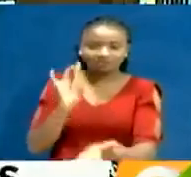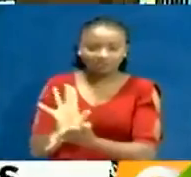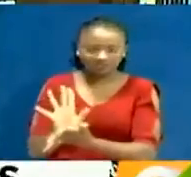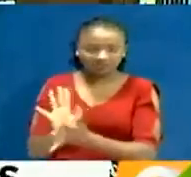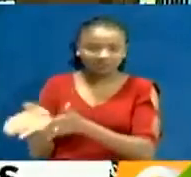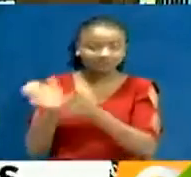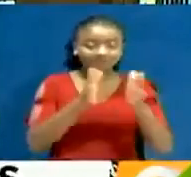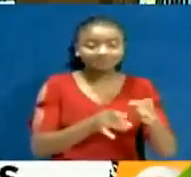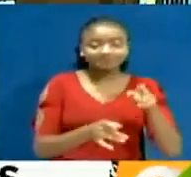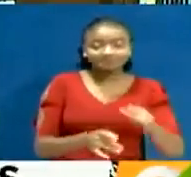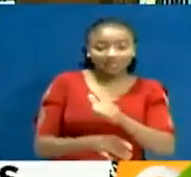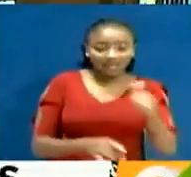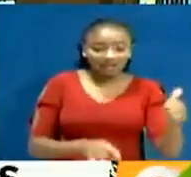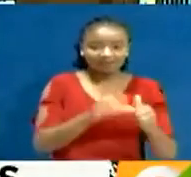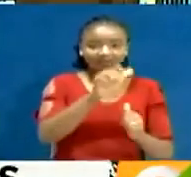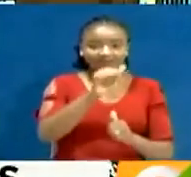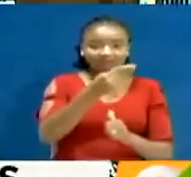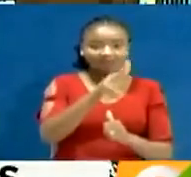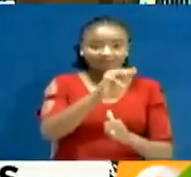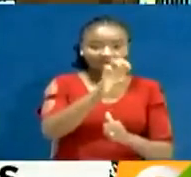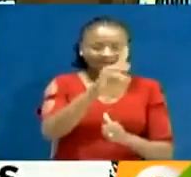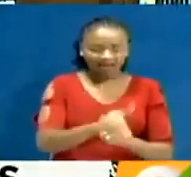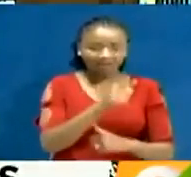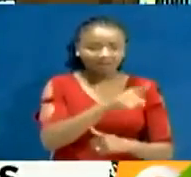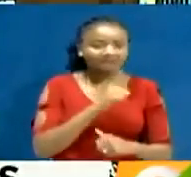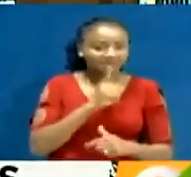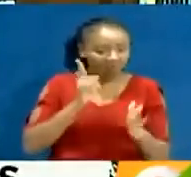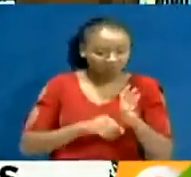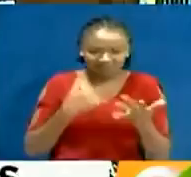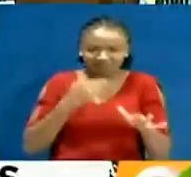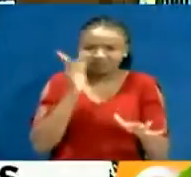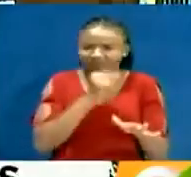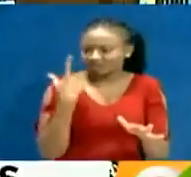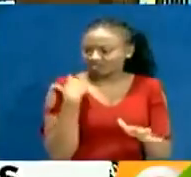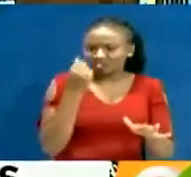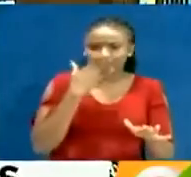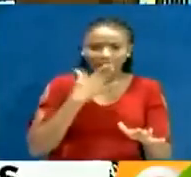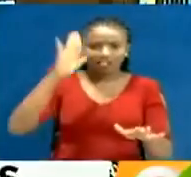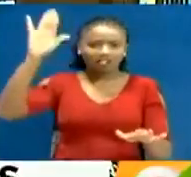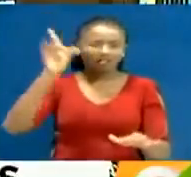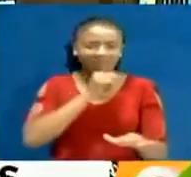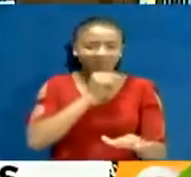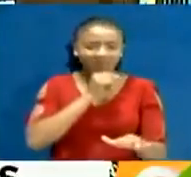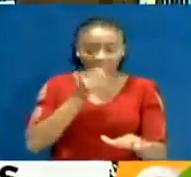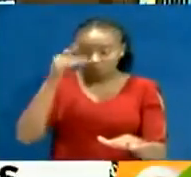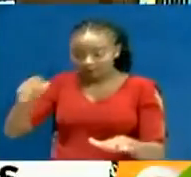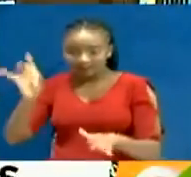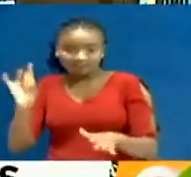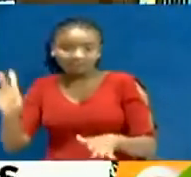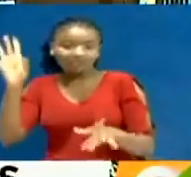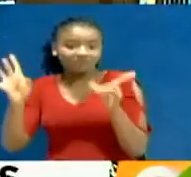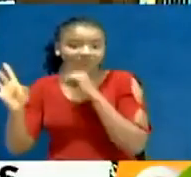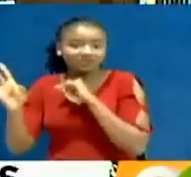on the other hand, the man who's been his deputy says he is now fully in charge, having been duly sworn in following